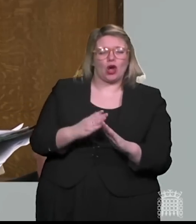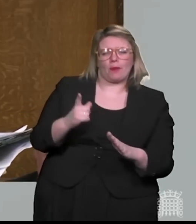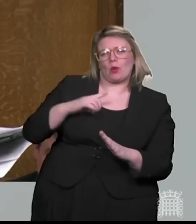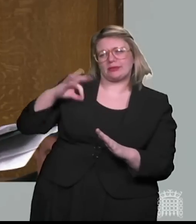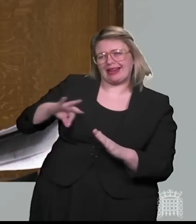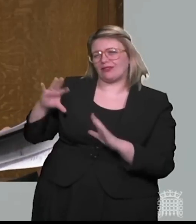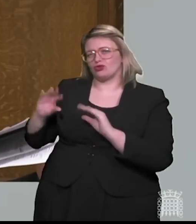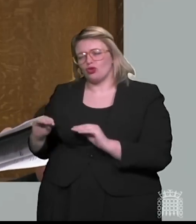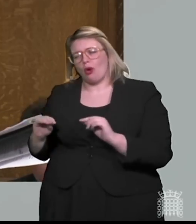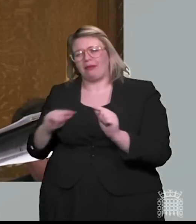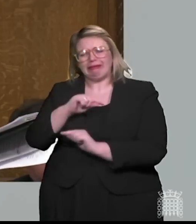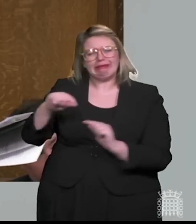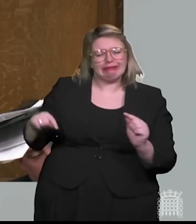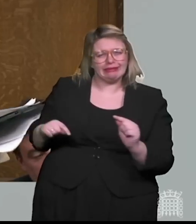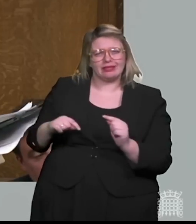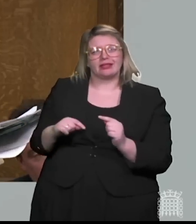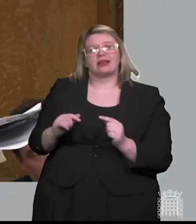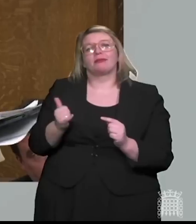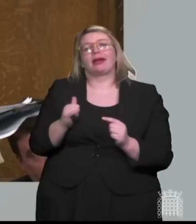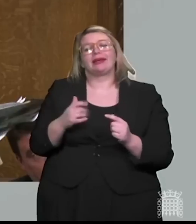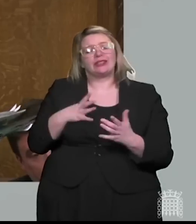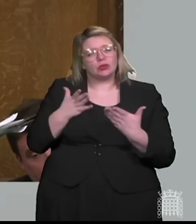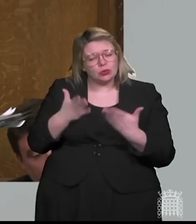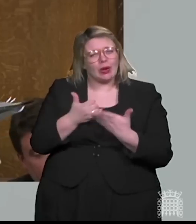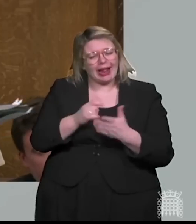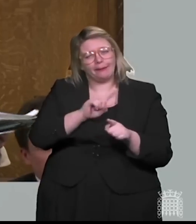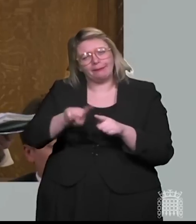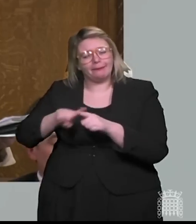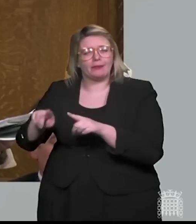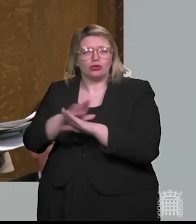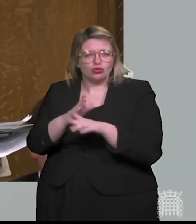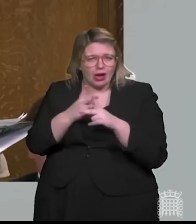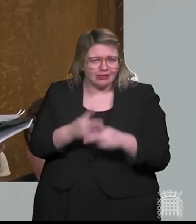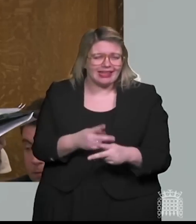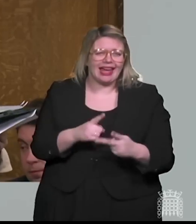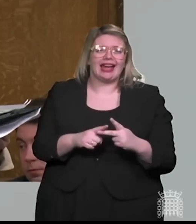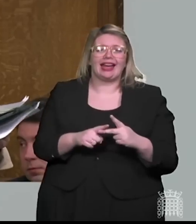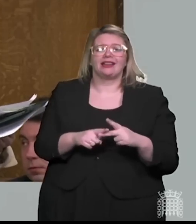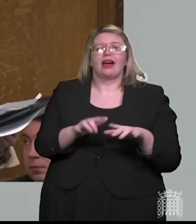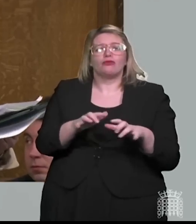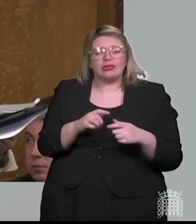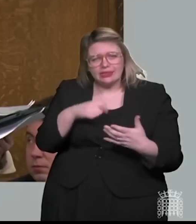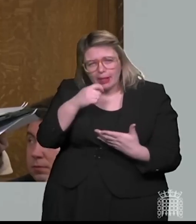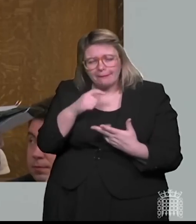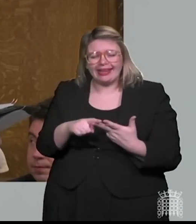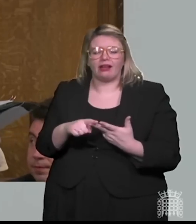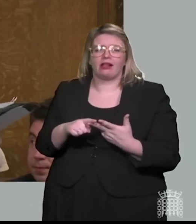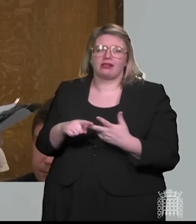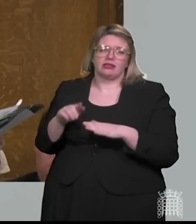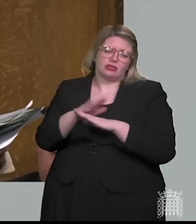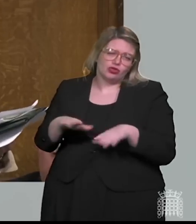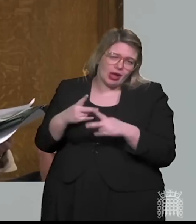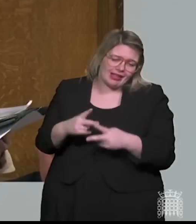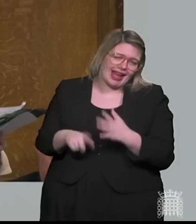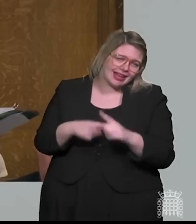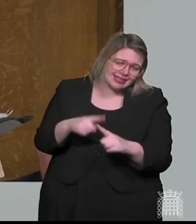system, whether it's around free school meals, help with the childcare limits, child benefit tapers, tax-free childcare cliff edges, the